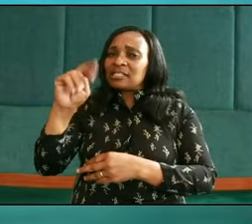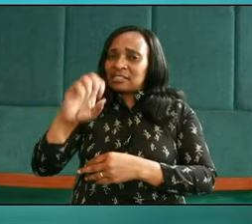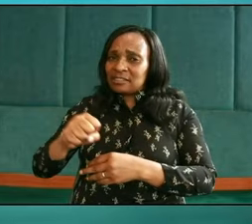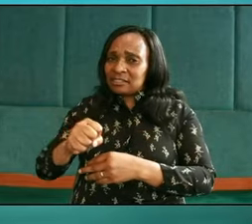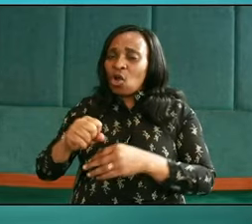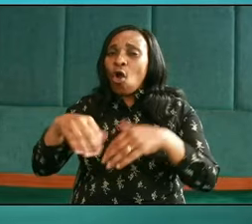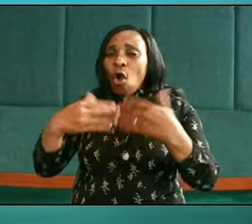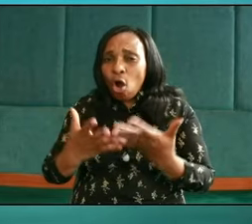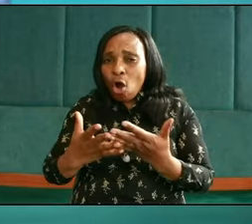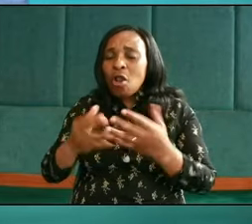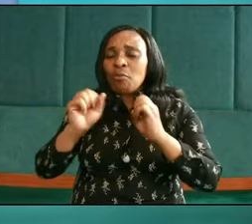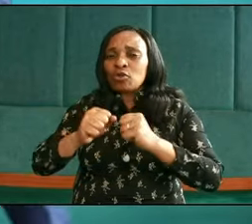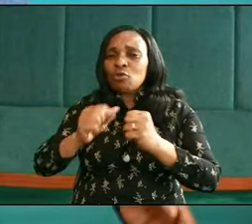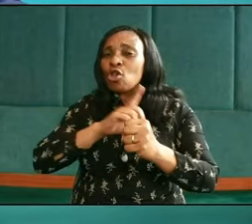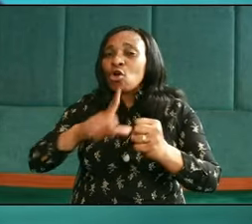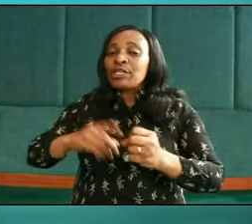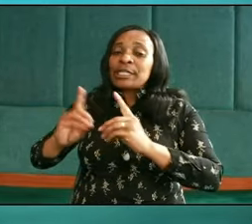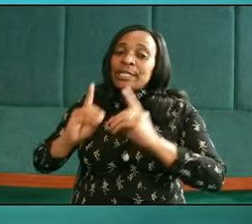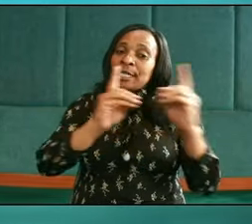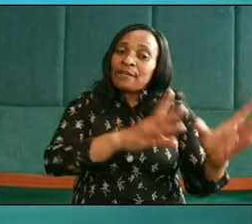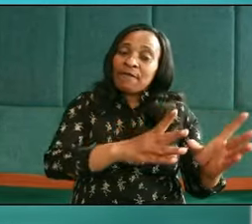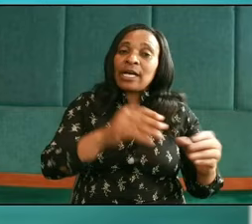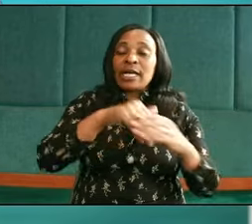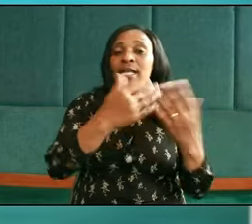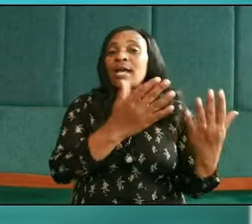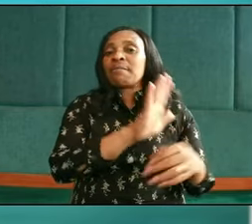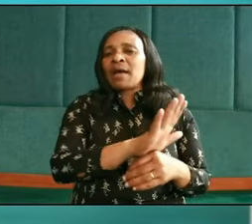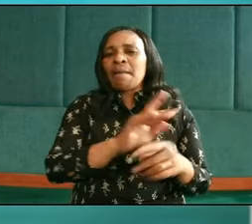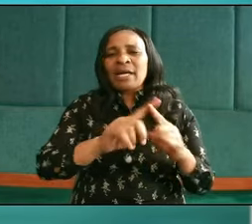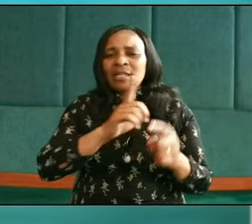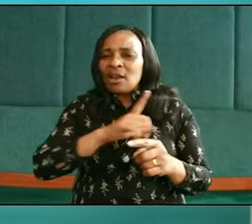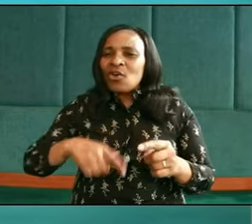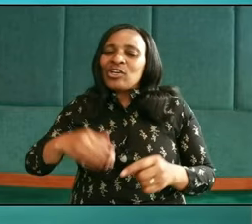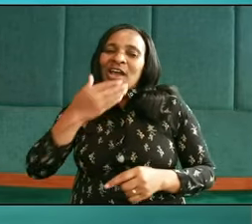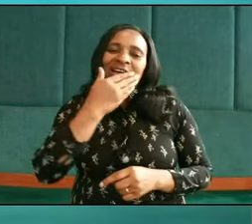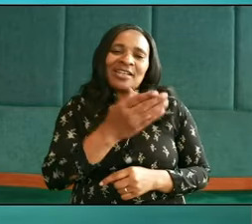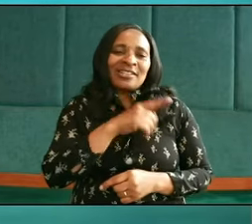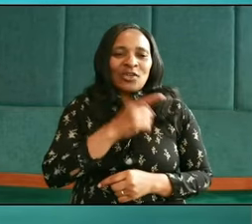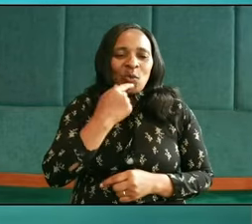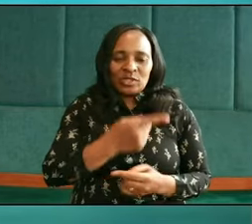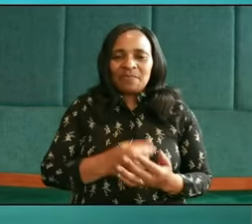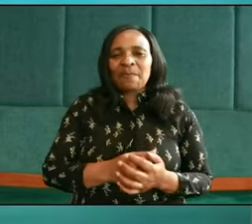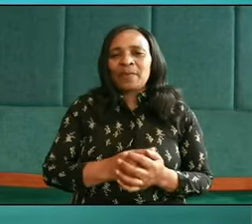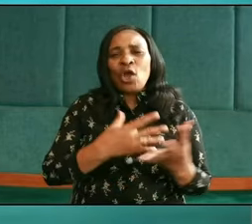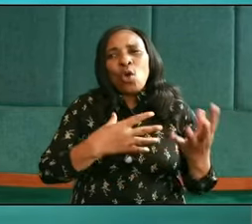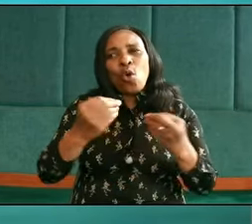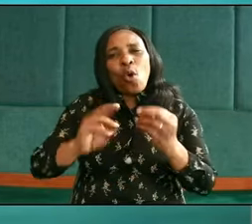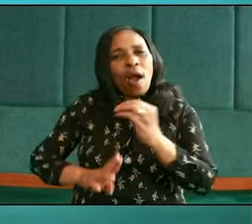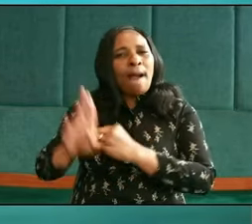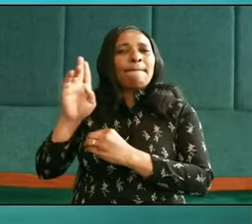deliver them into my hand? And the Lord said to David, go up, for I